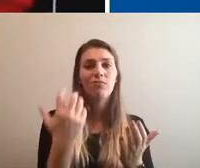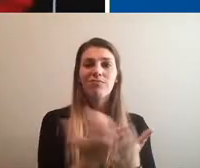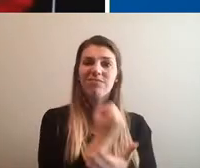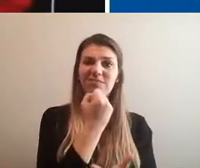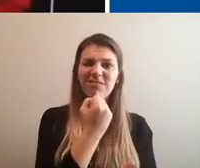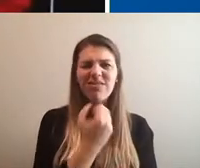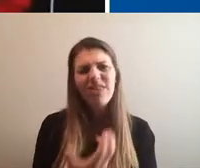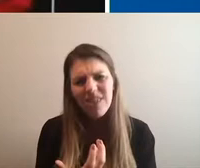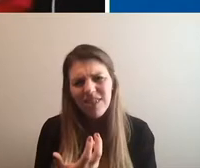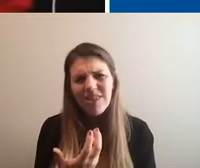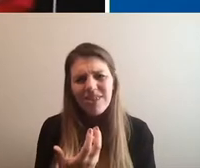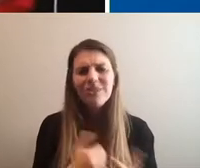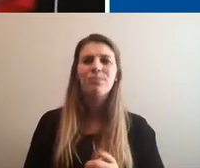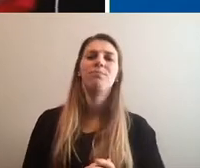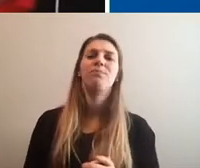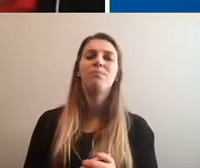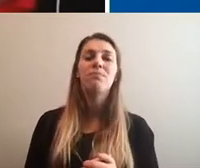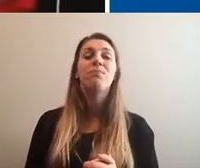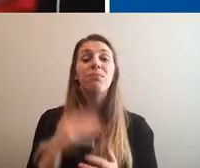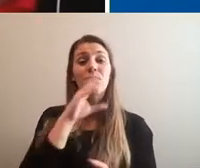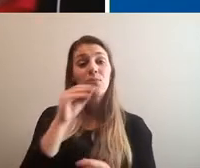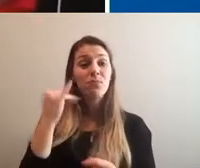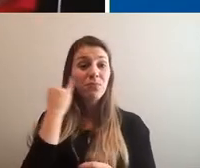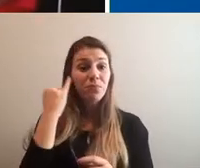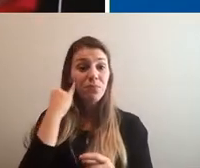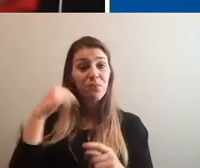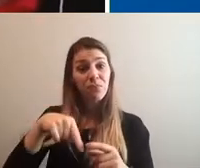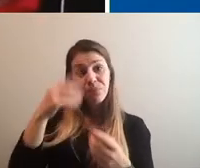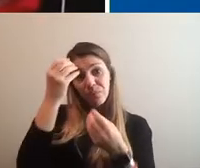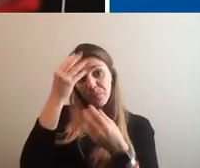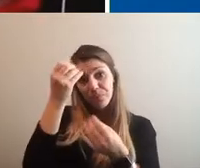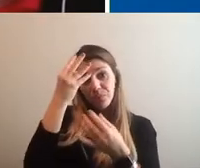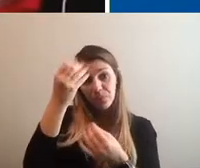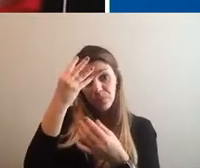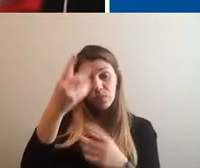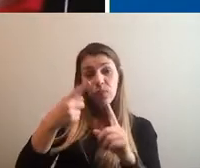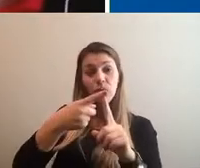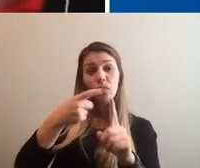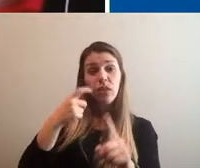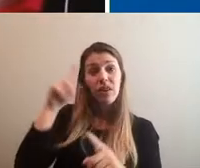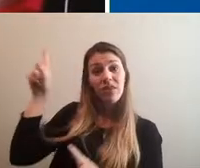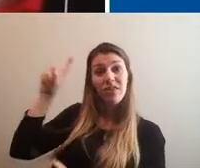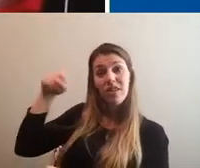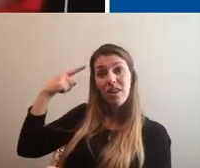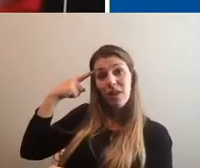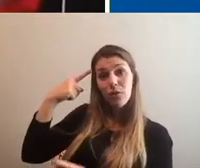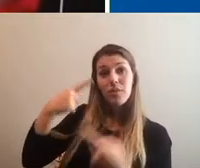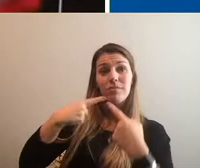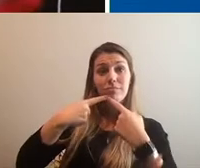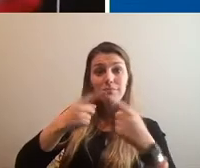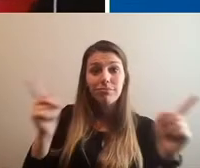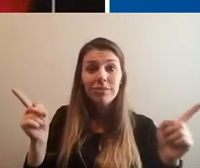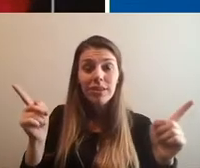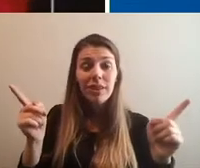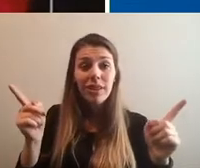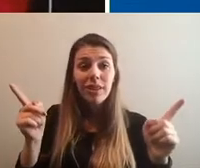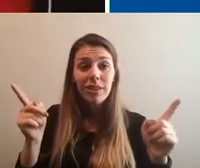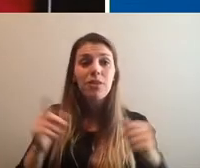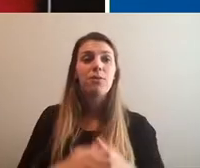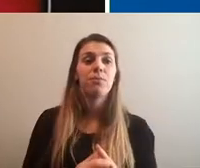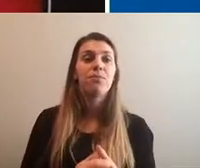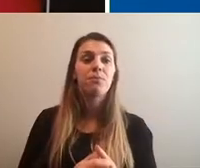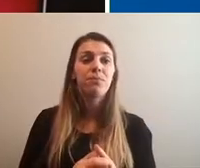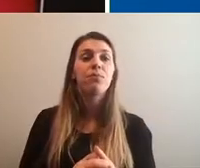nice. And when the information came out from the government, they had an easy read version